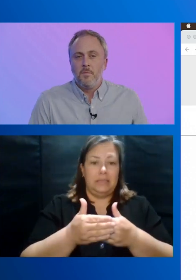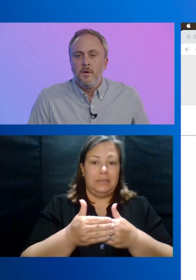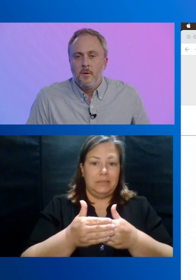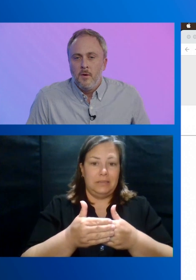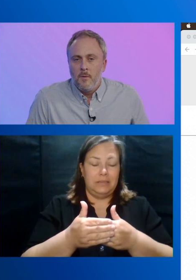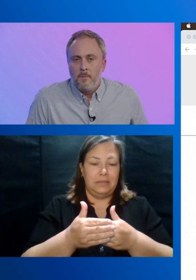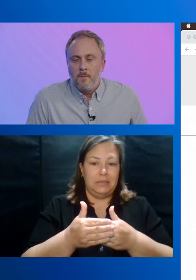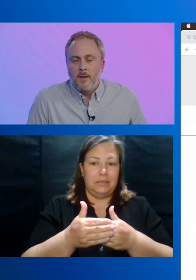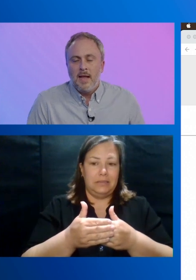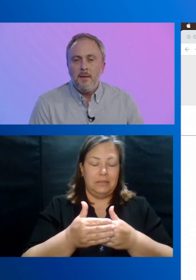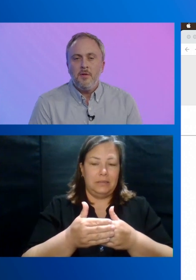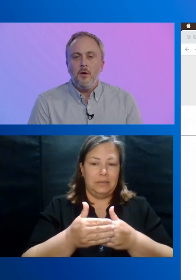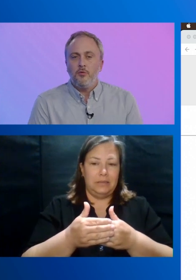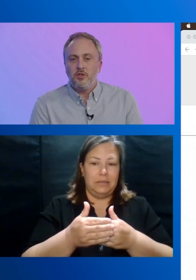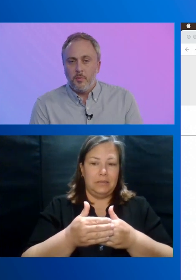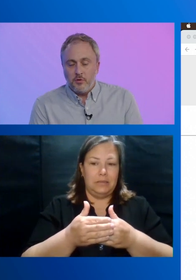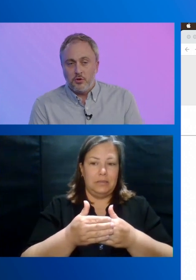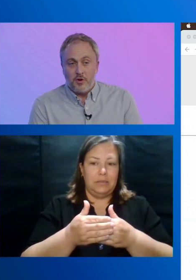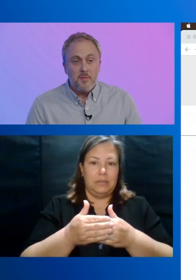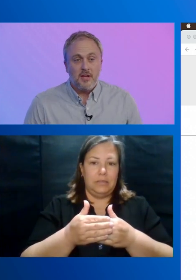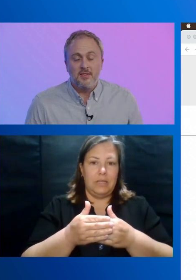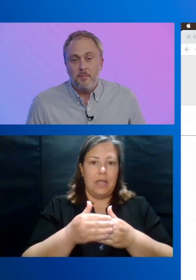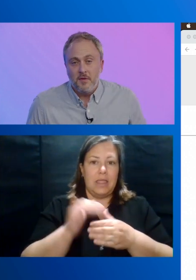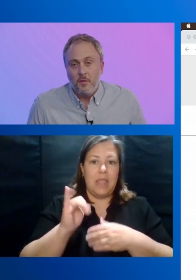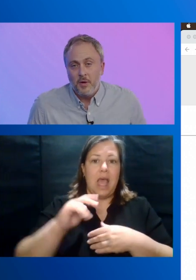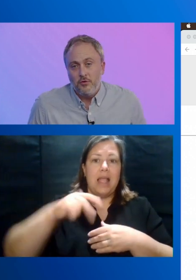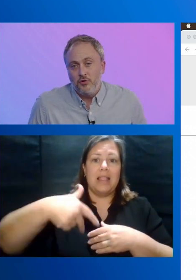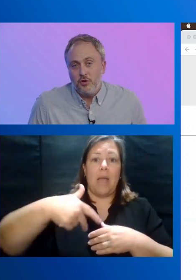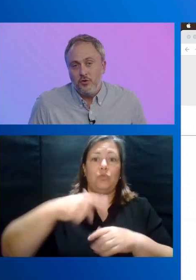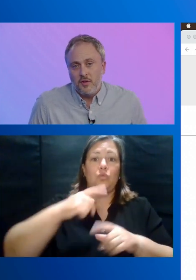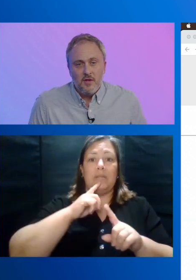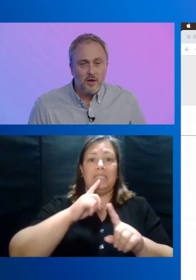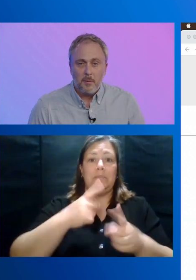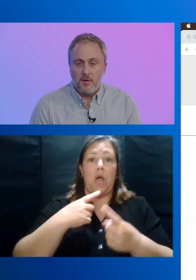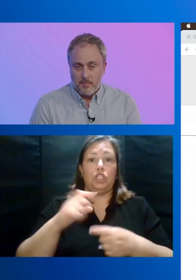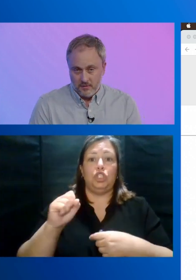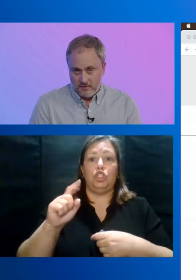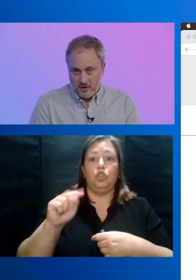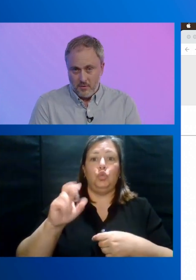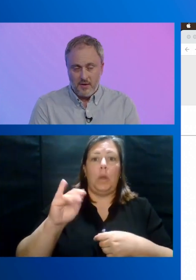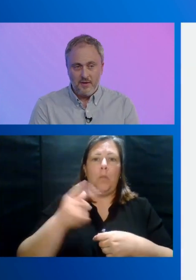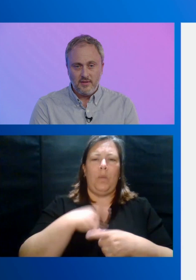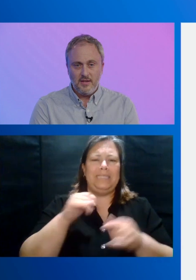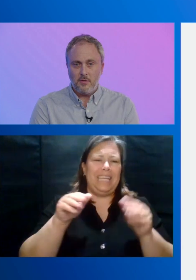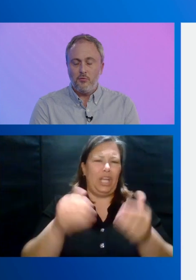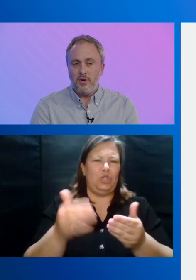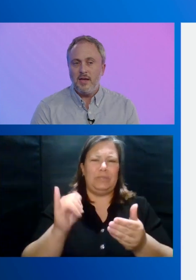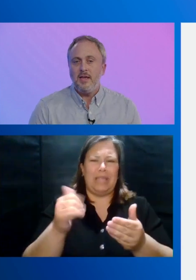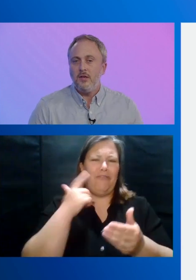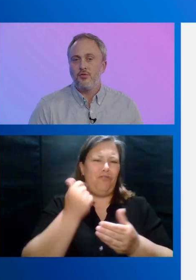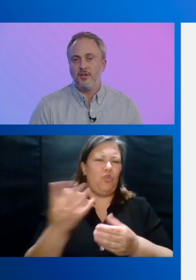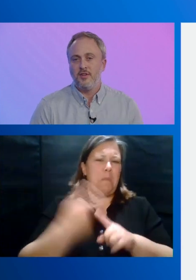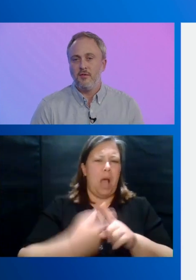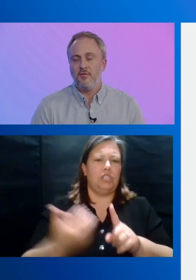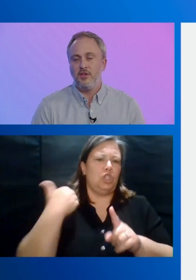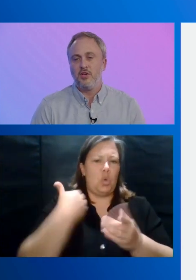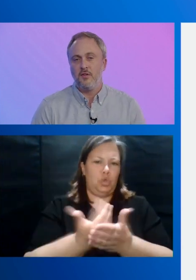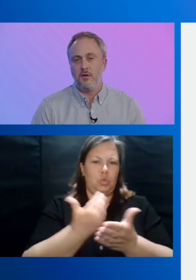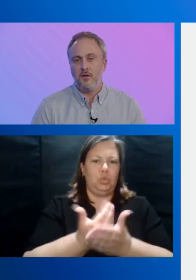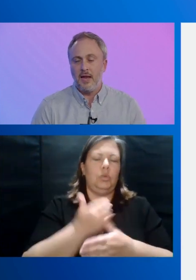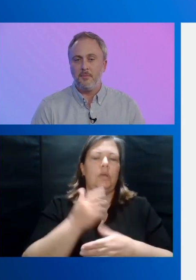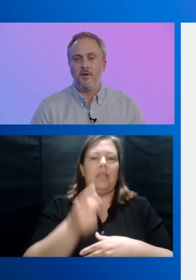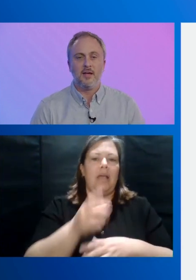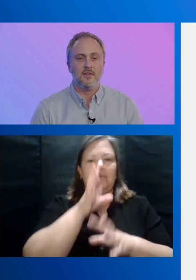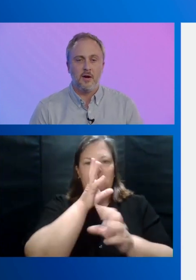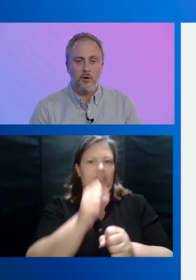So, Lambda response streaming is something that we introduced, I think, a couple of months ago, and this is a really interesting feature